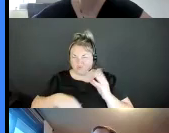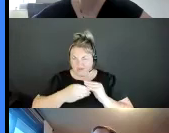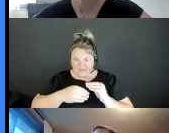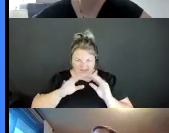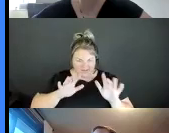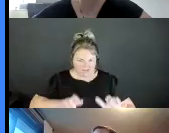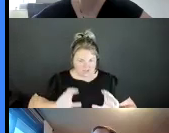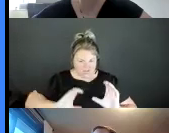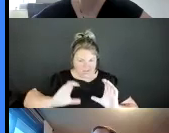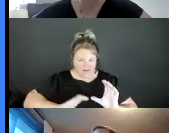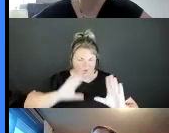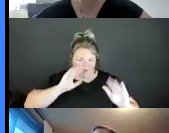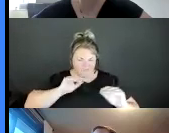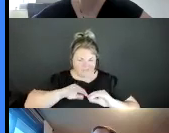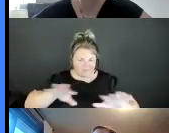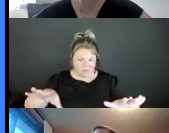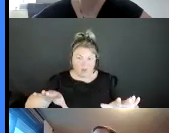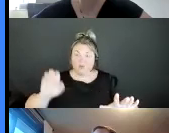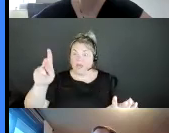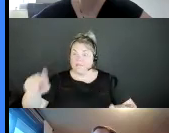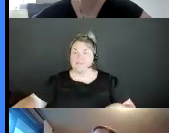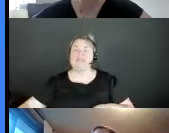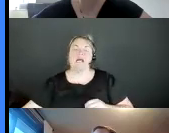comes across okay.